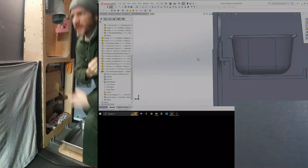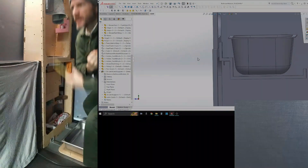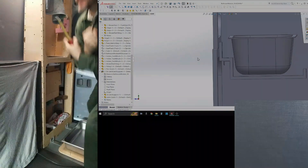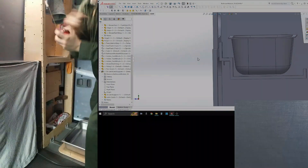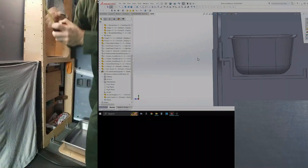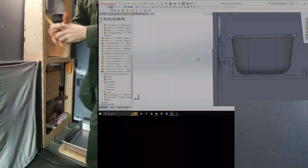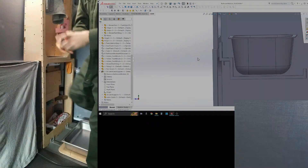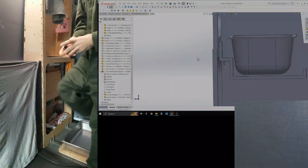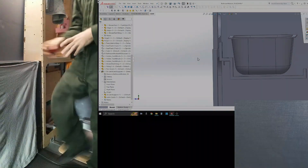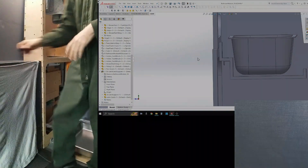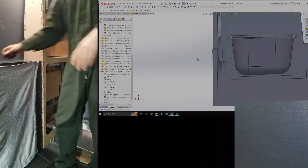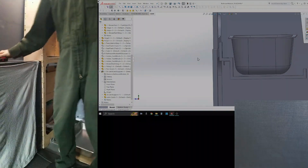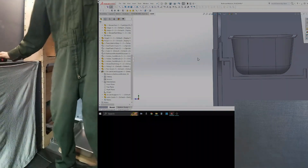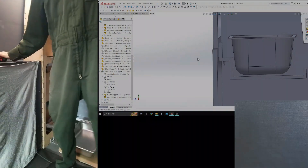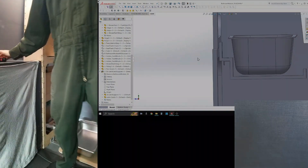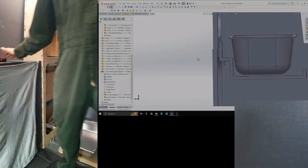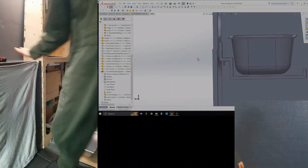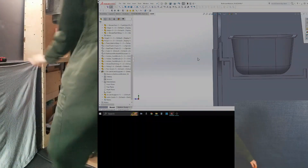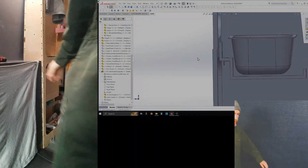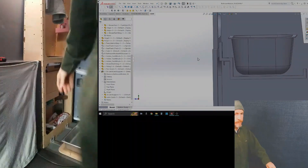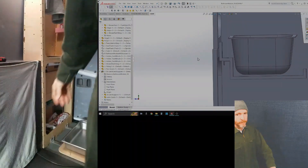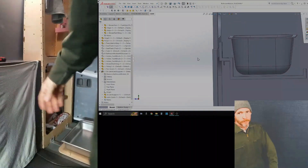Seems safe.